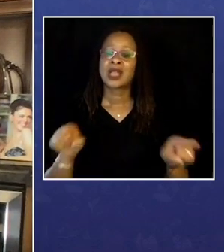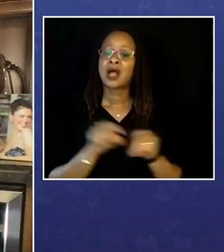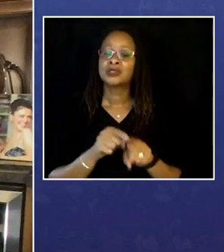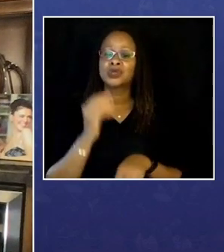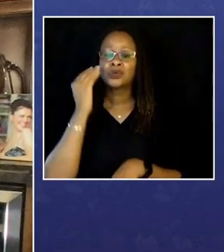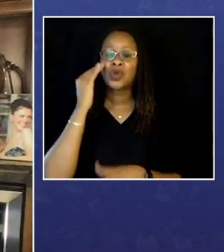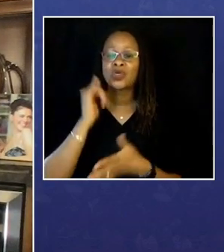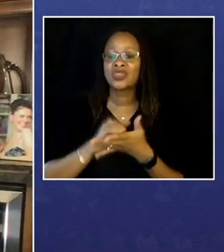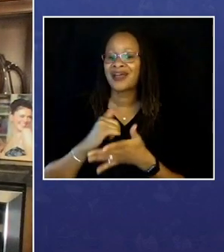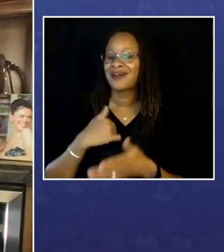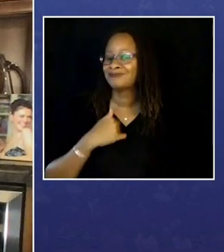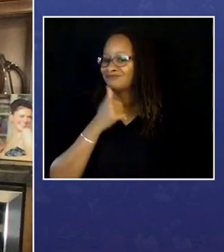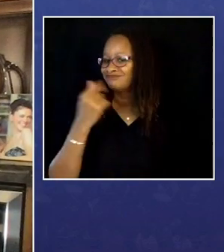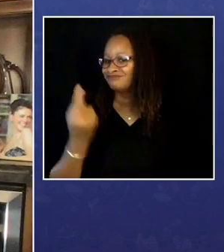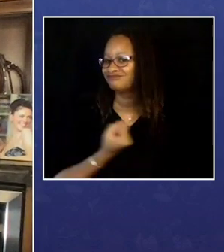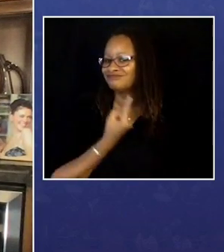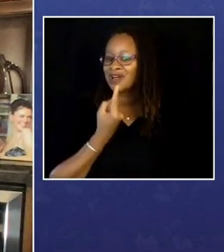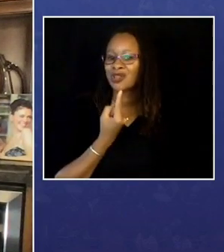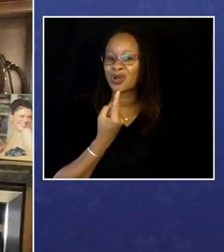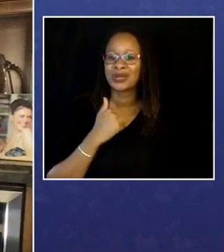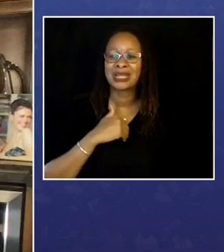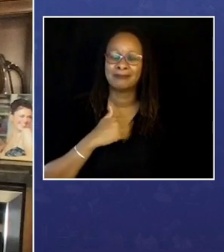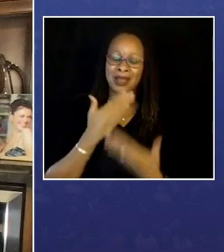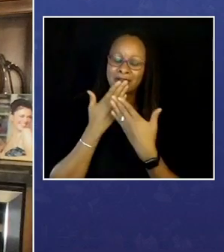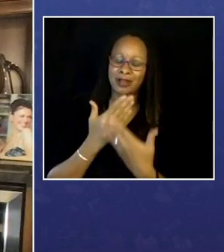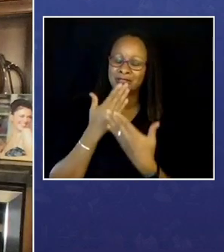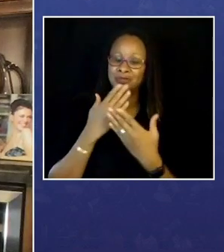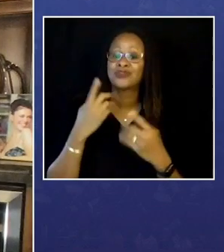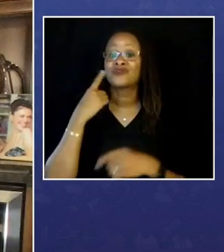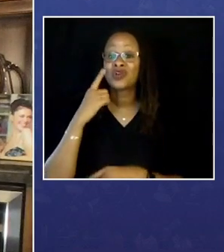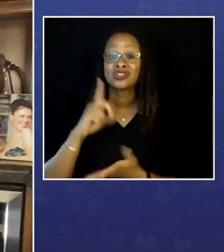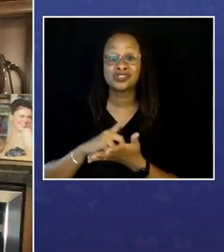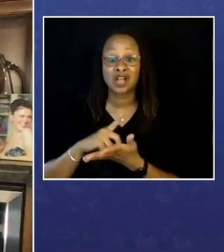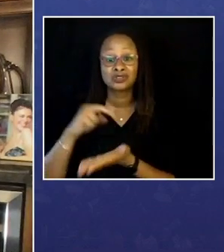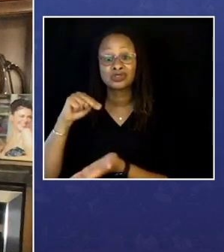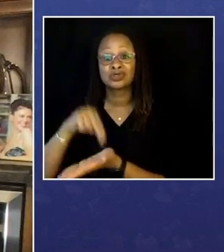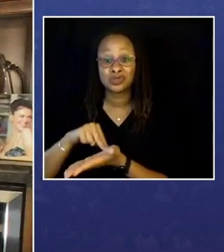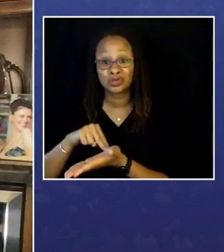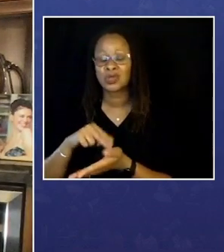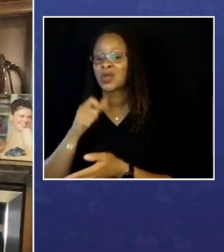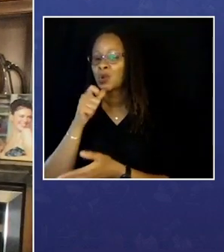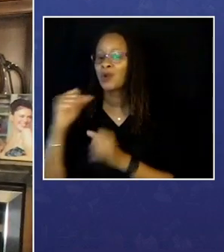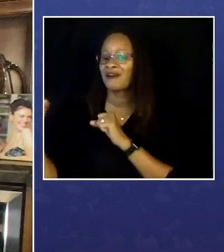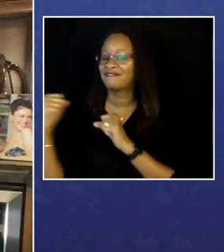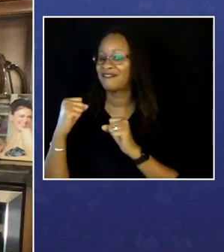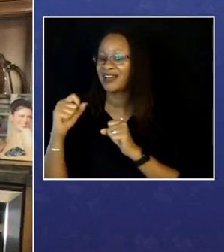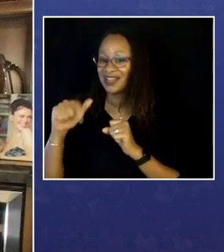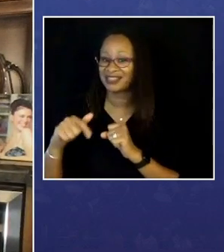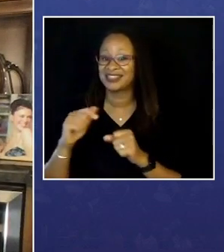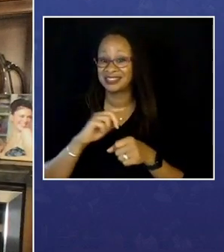And I also know that I'm not alone in my gratitude for the doctors and nurses who are